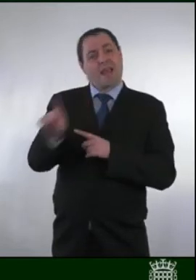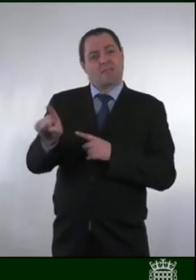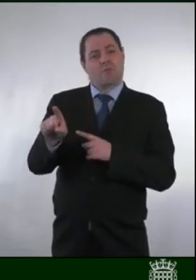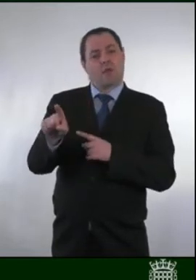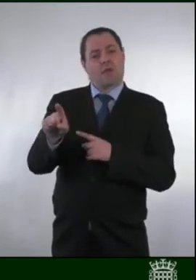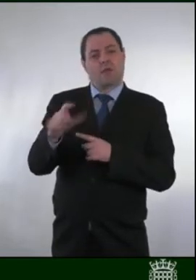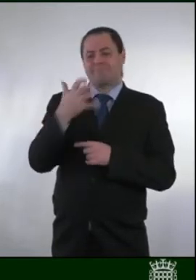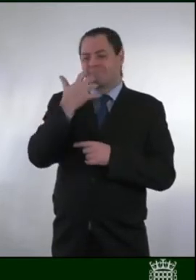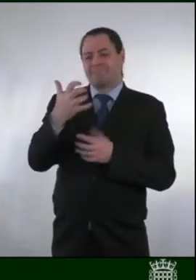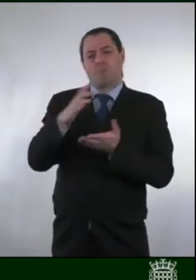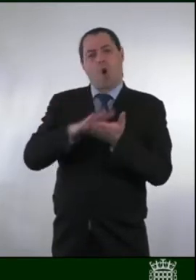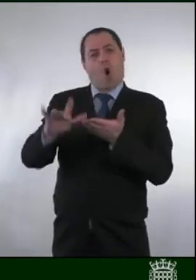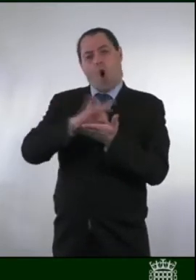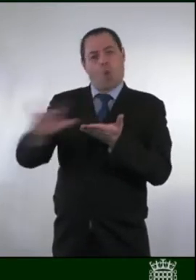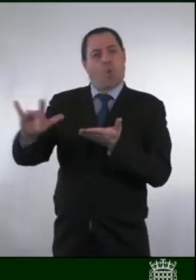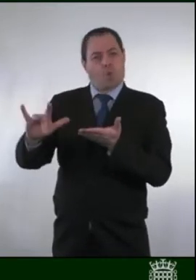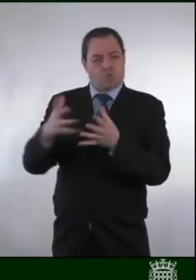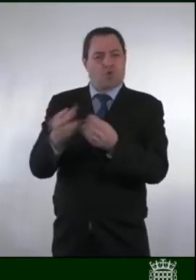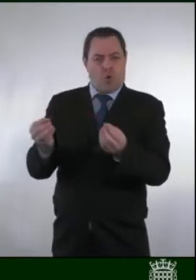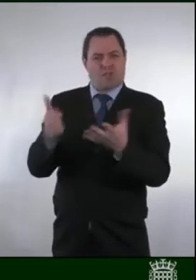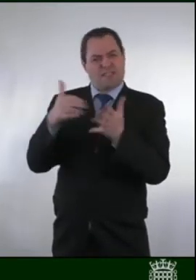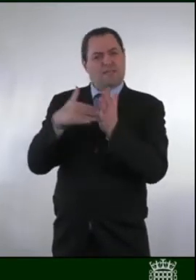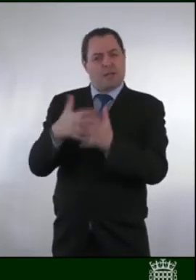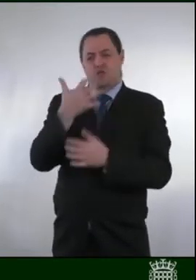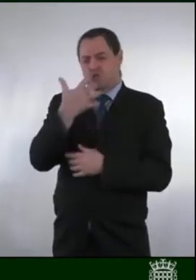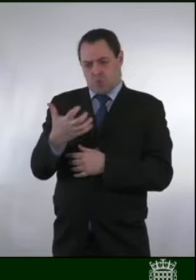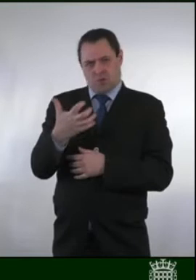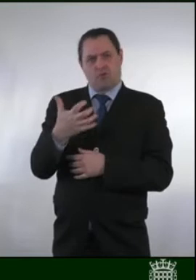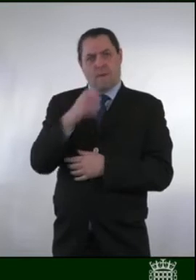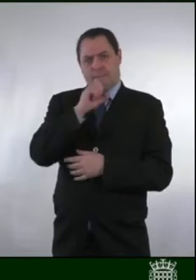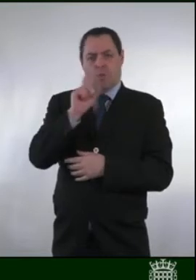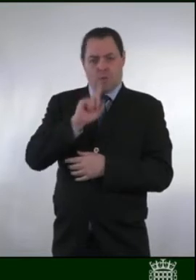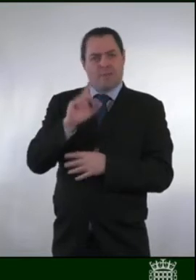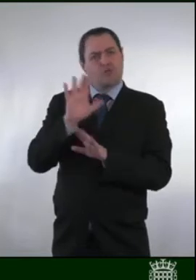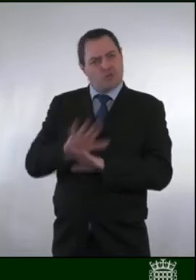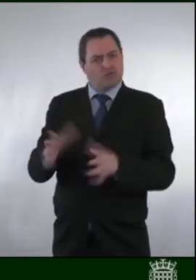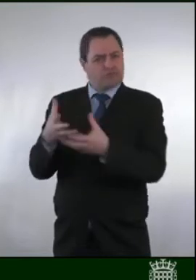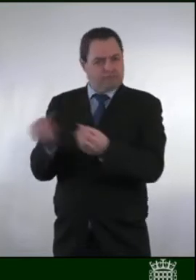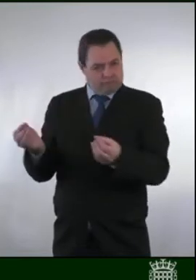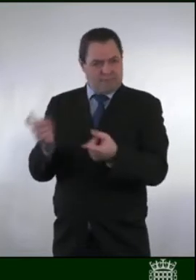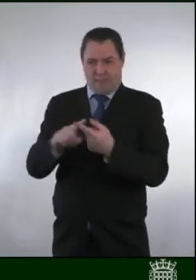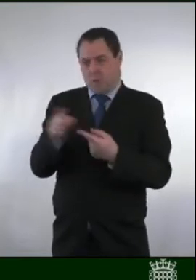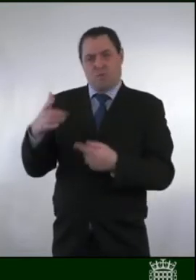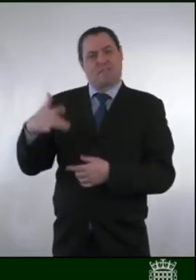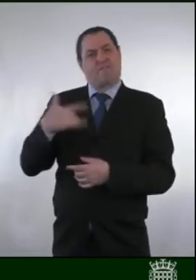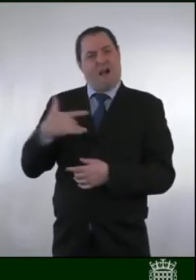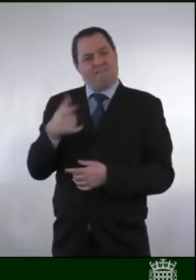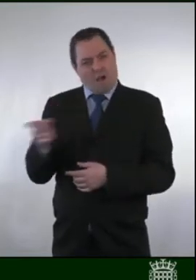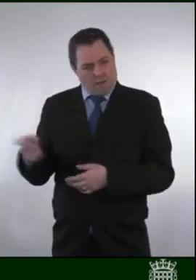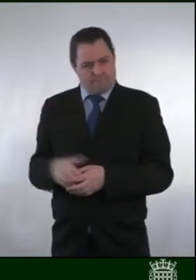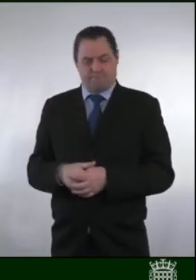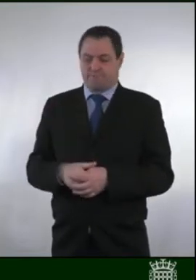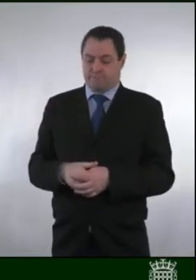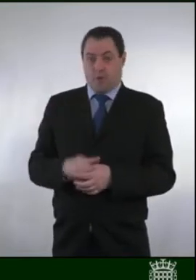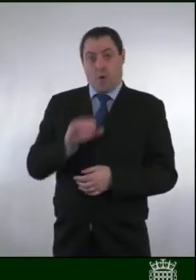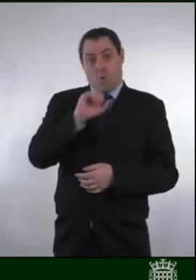Day. Remember the 6 million Jewish men, women and children murdered by the Nazis and pay tribute to the extraordinary survivors. Will the Prime Minister join me in thanking